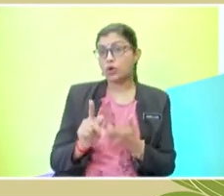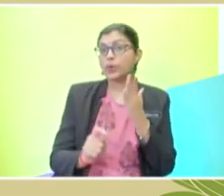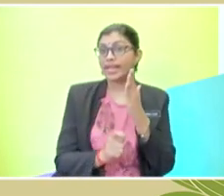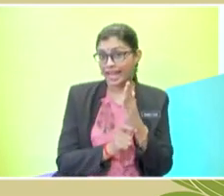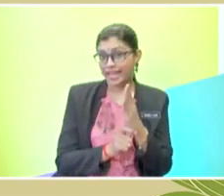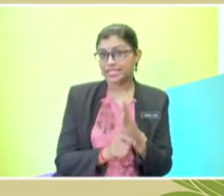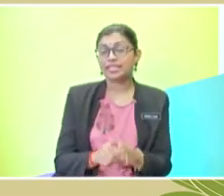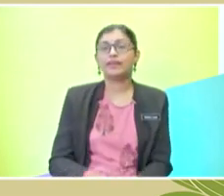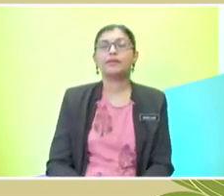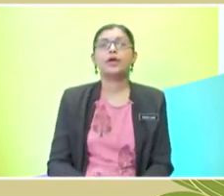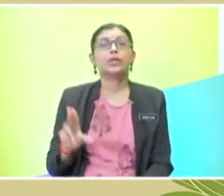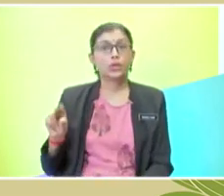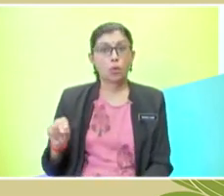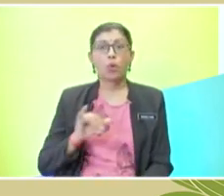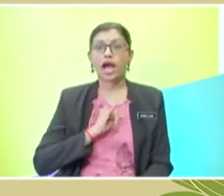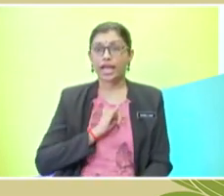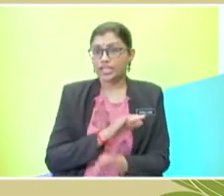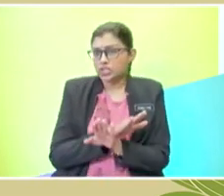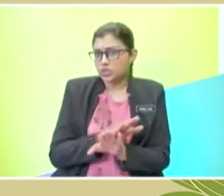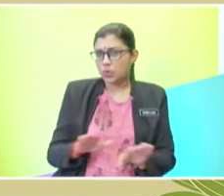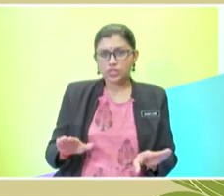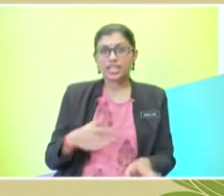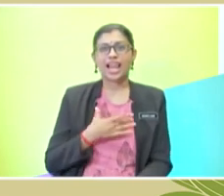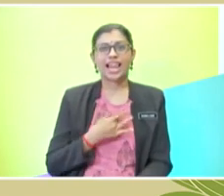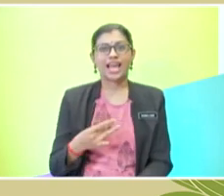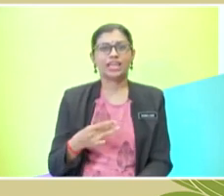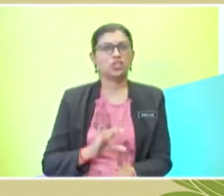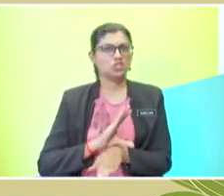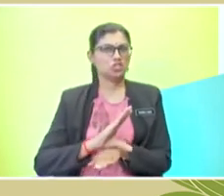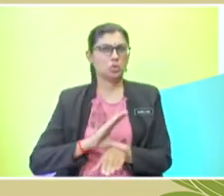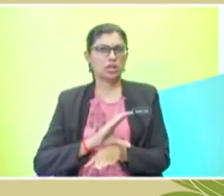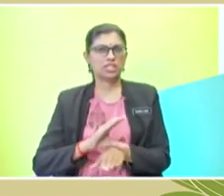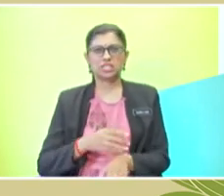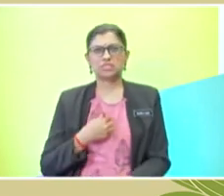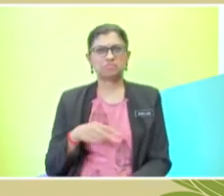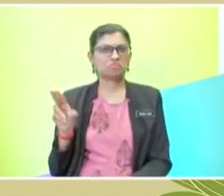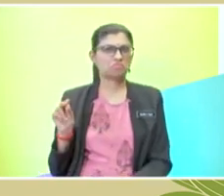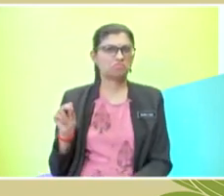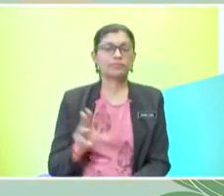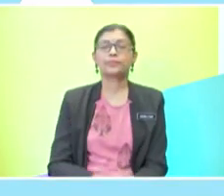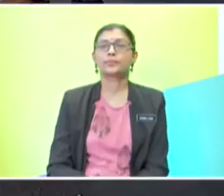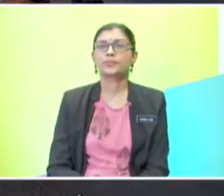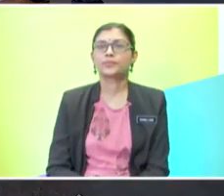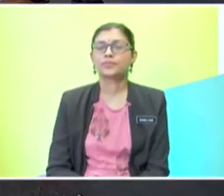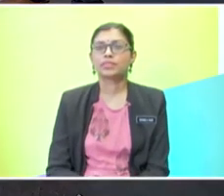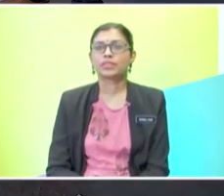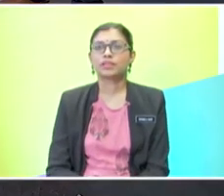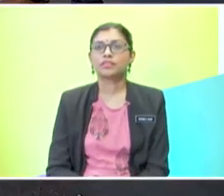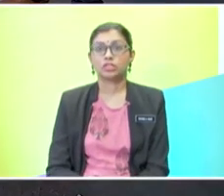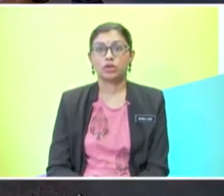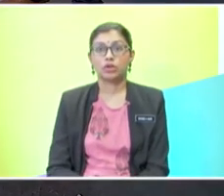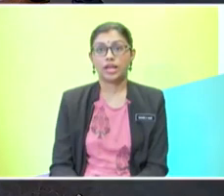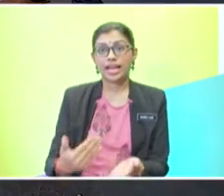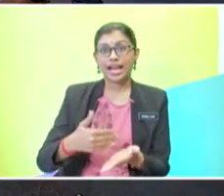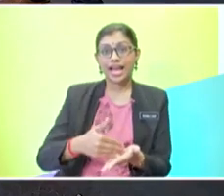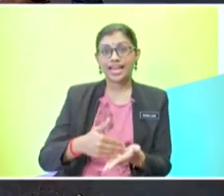extend the response, you can say, no, I don't like chocolate. Aha. Okay. And then there's another